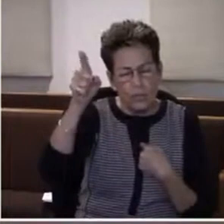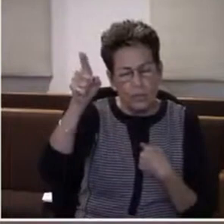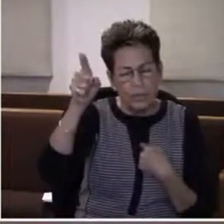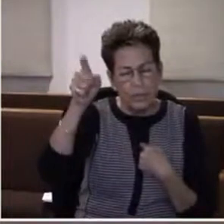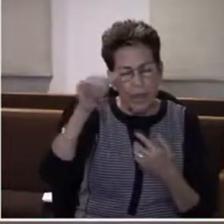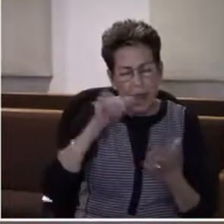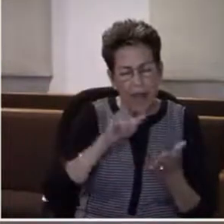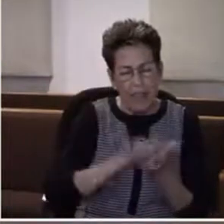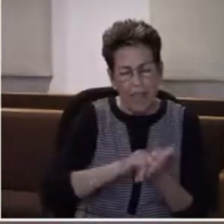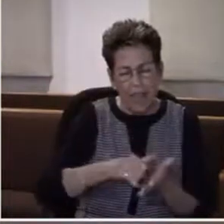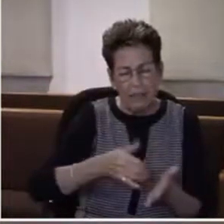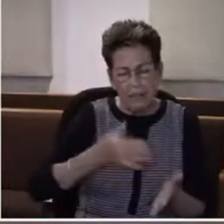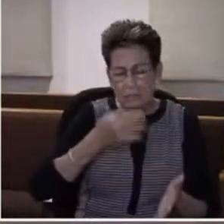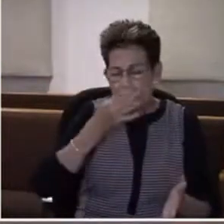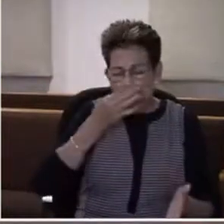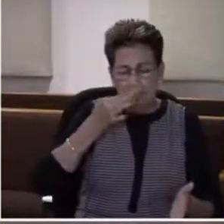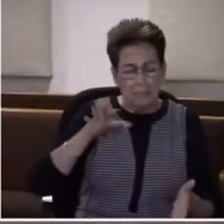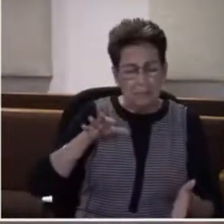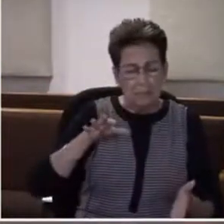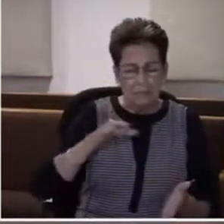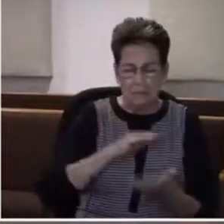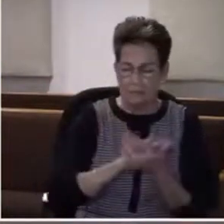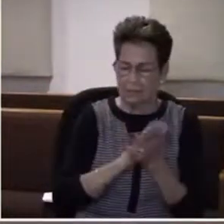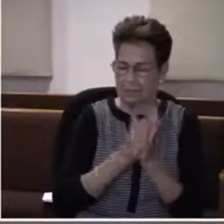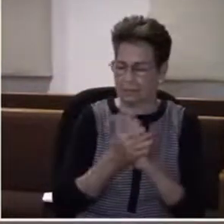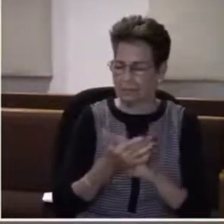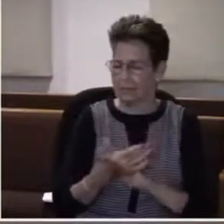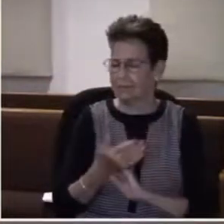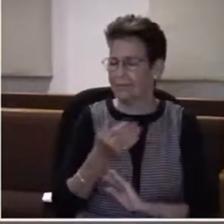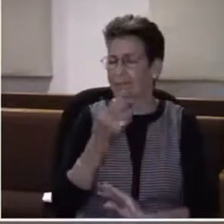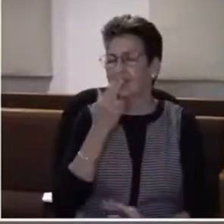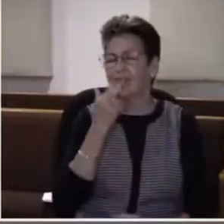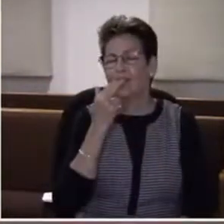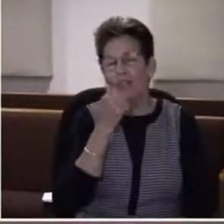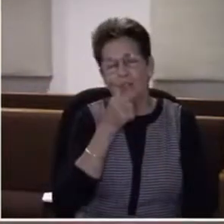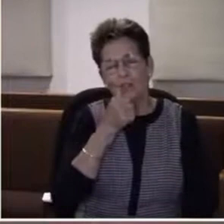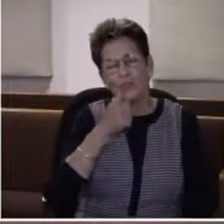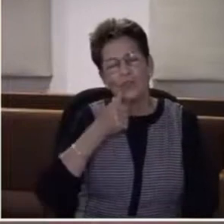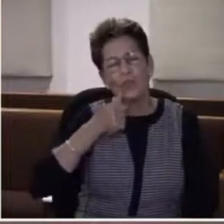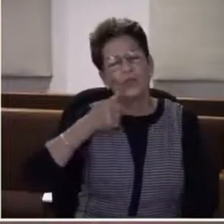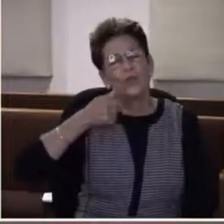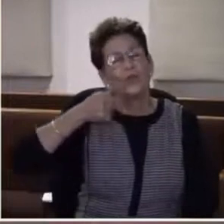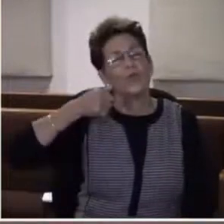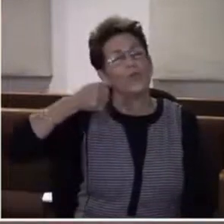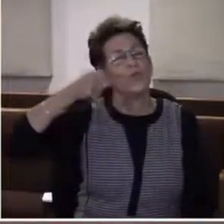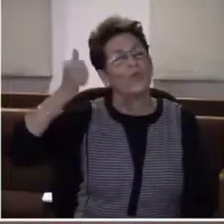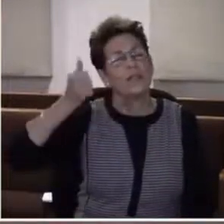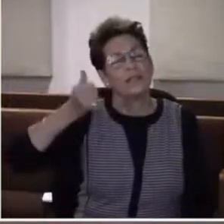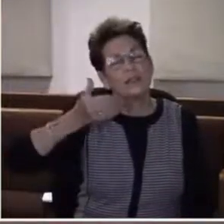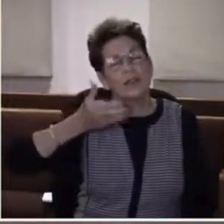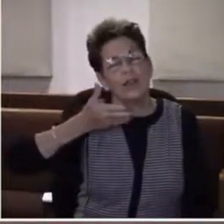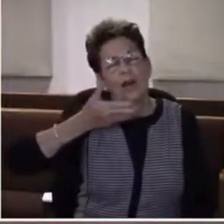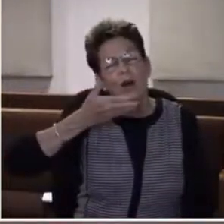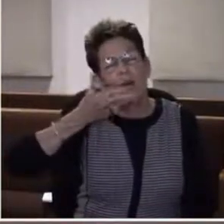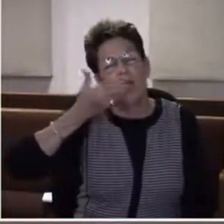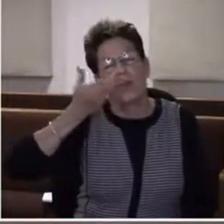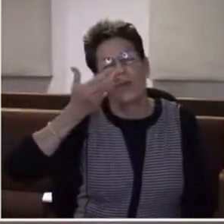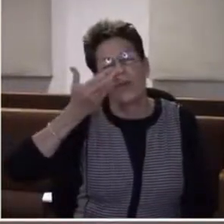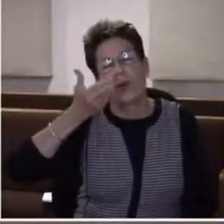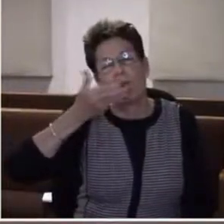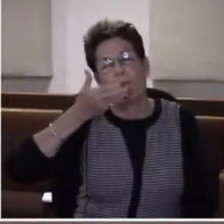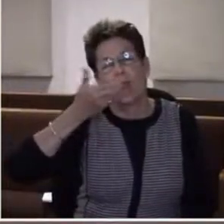that stench could be turned into the sweetest aroma that God could bring to a